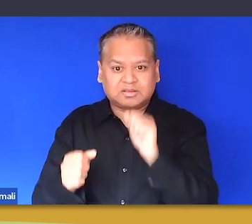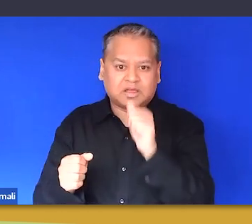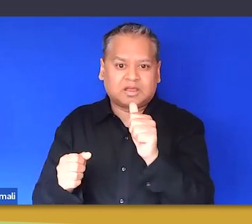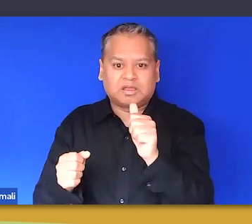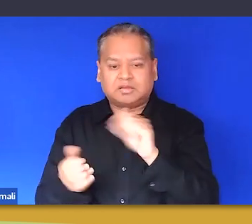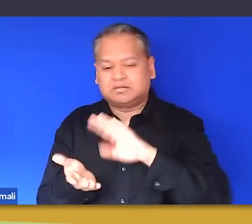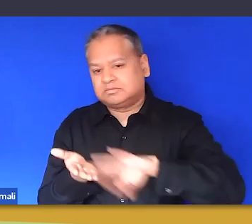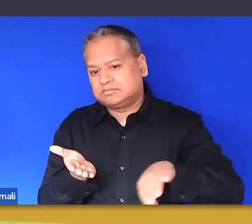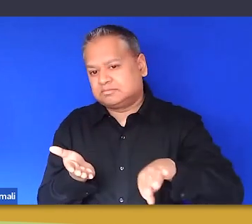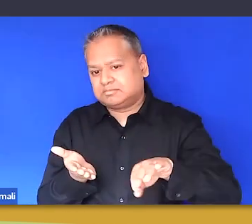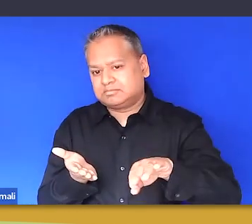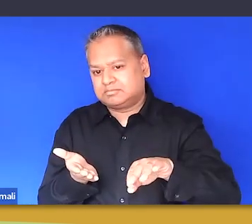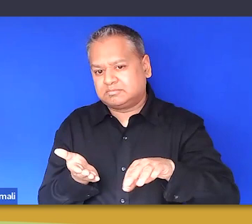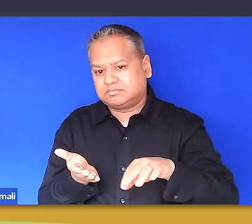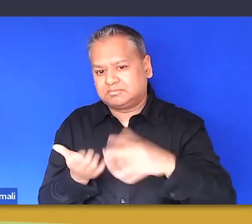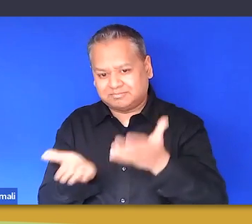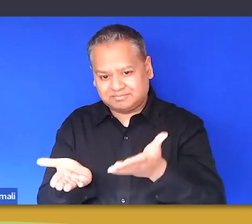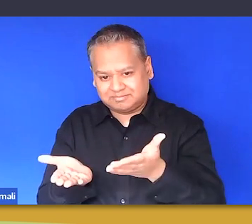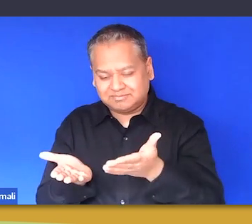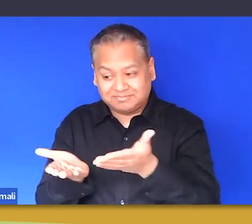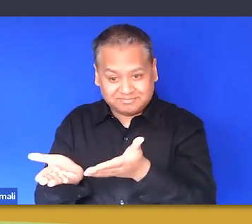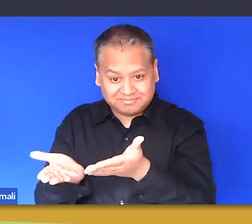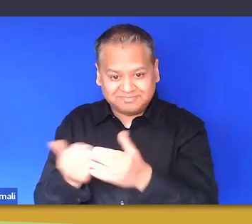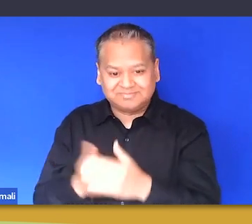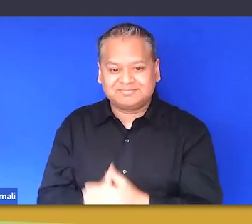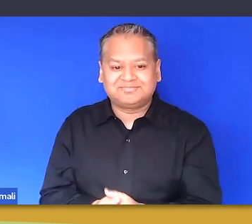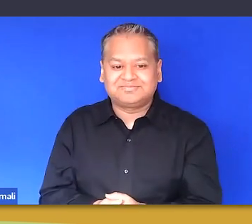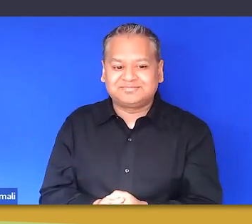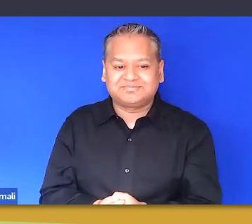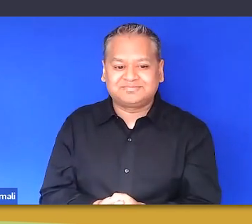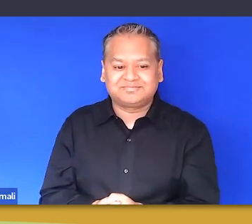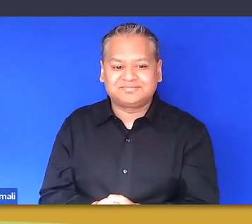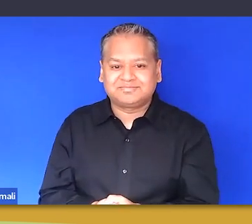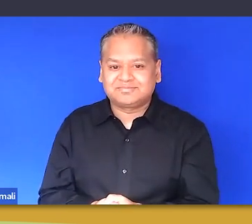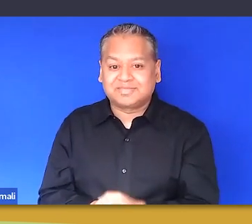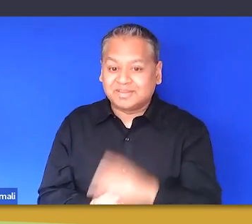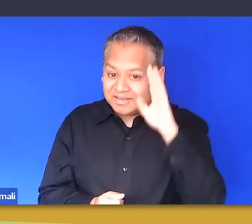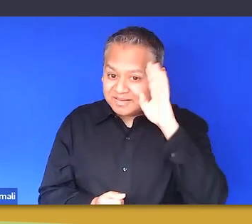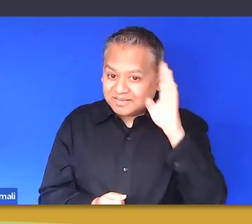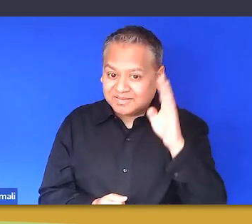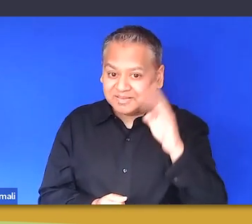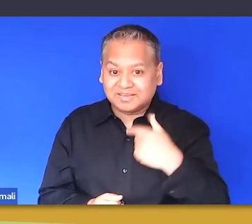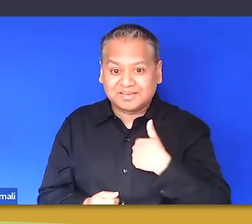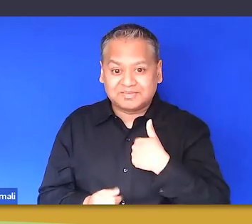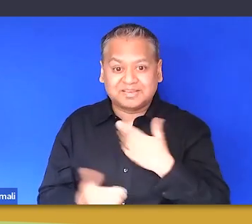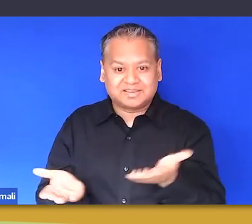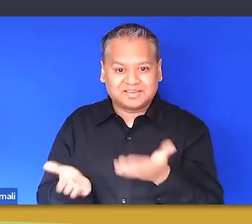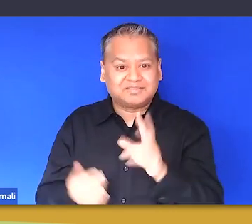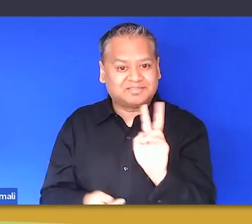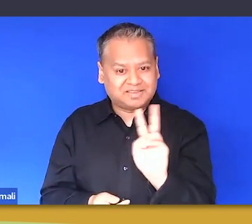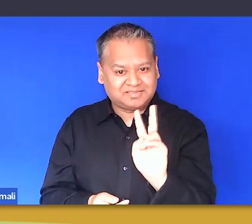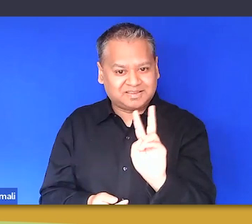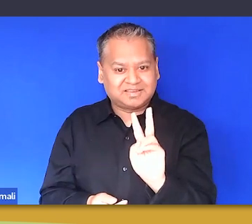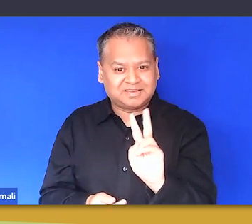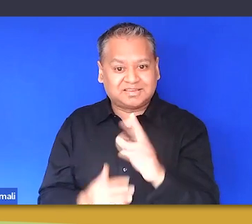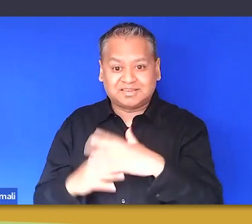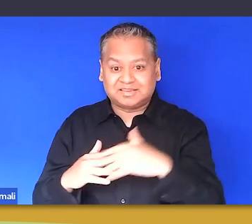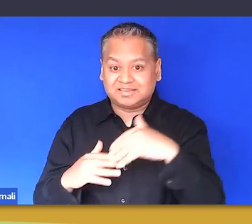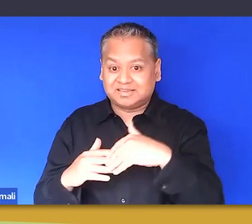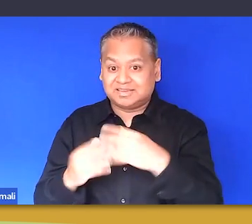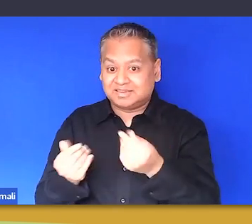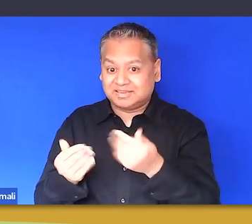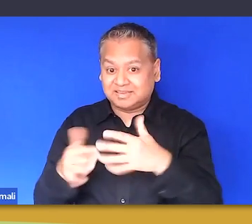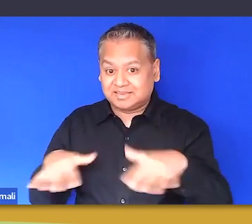and good evening, everyone. Coming from Vancouver, from the unceded territories of the Musqueam, Squamish,